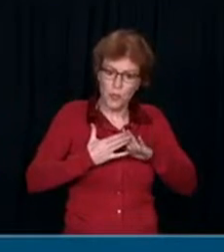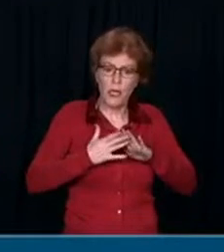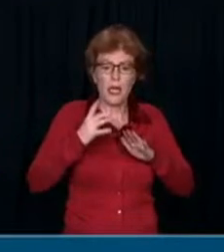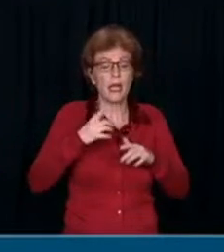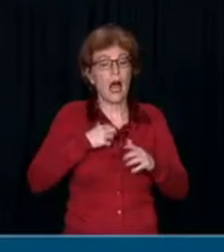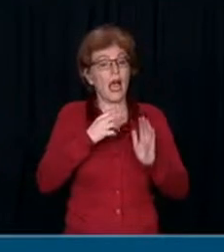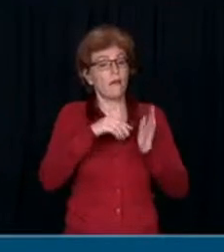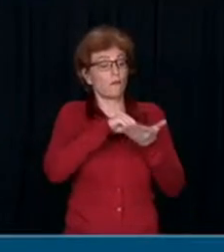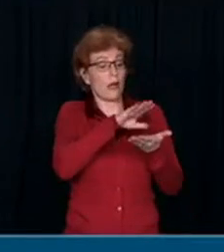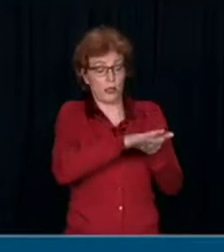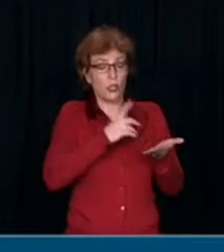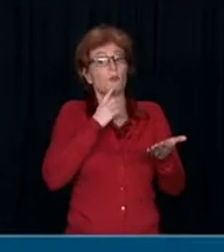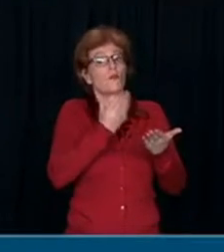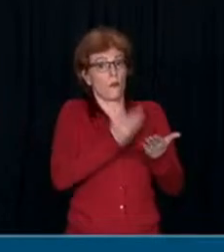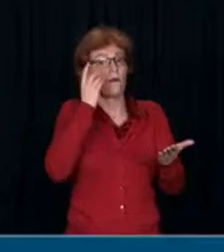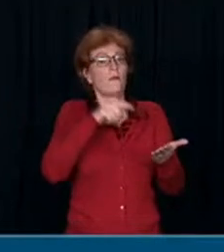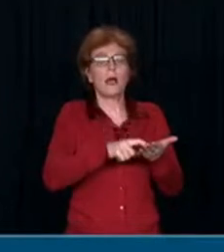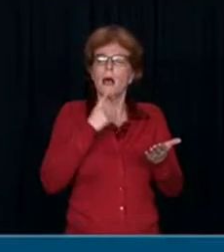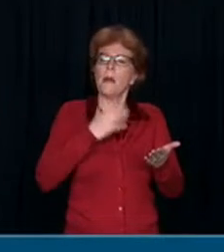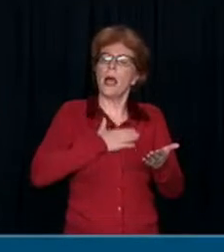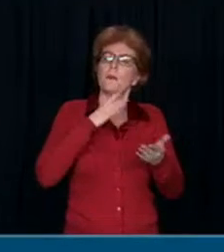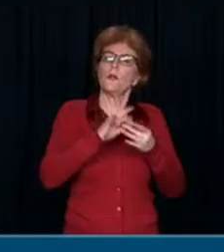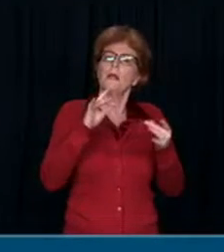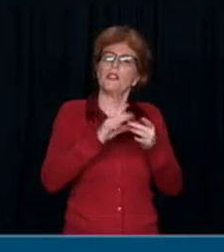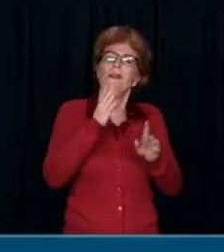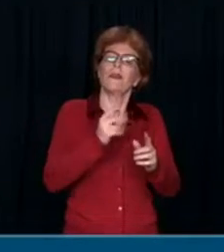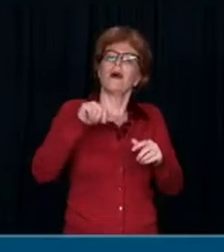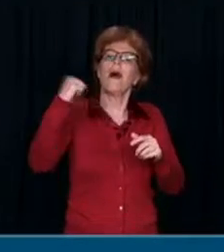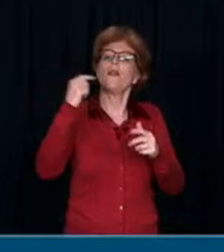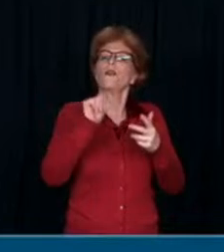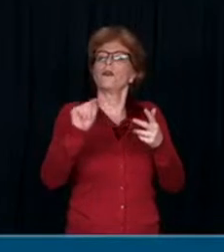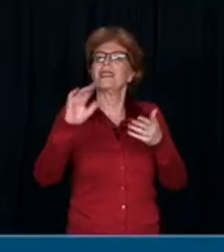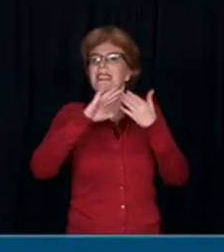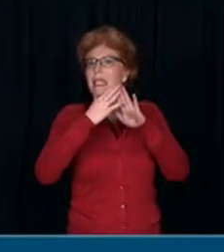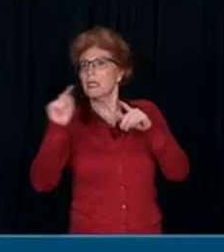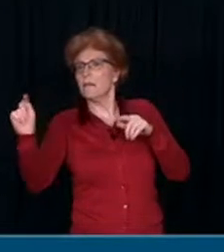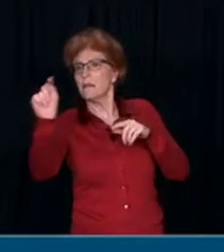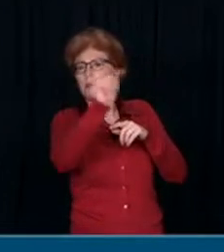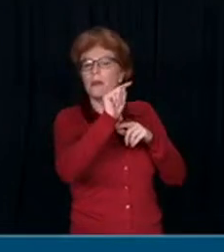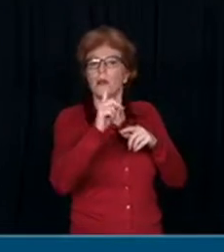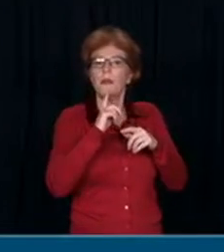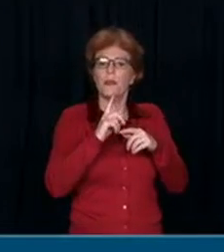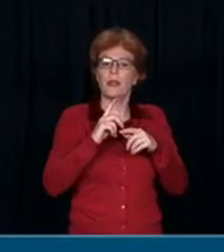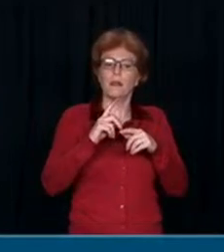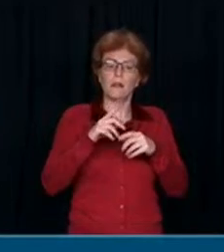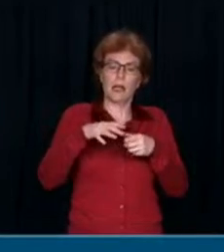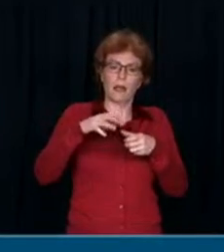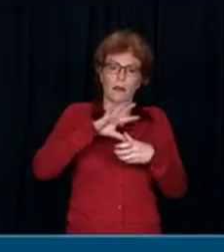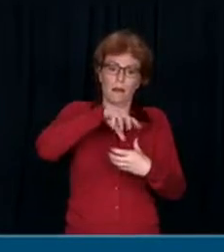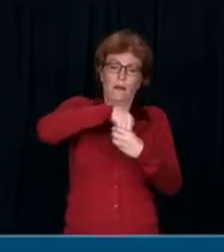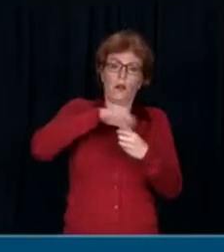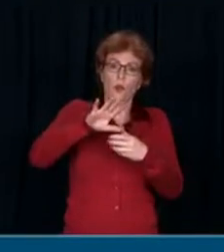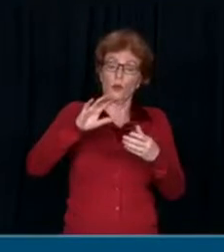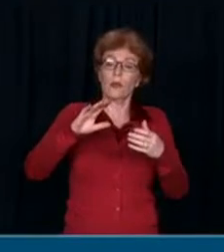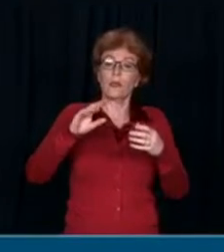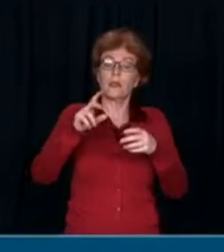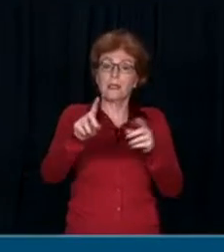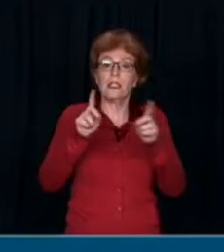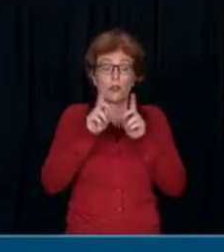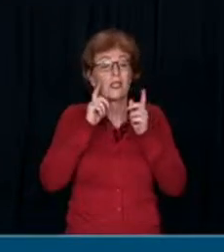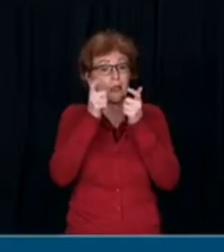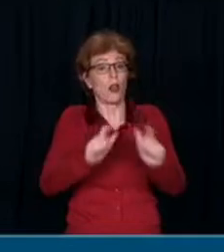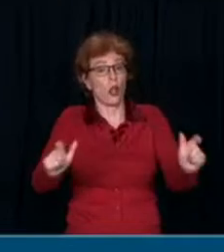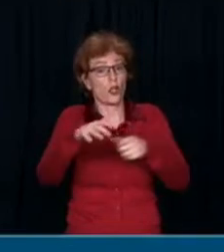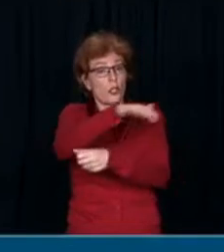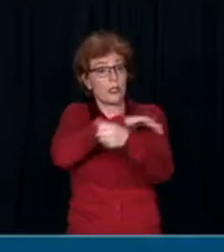record to prove it. Well, Mr. Nez, I'm glad that you mentioned some of the other cities that are encompassed by your district, because it is the largest surface area